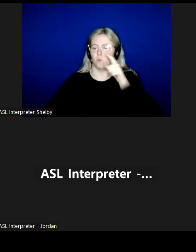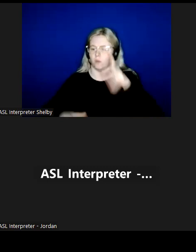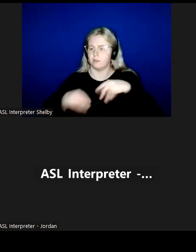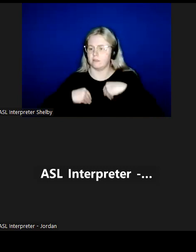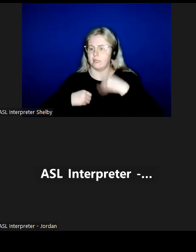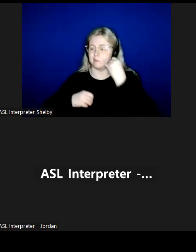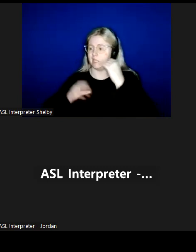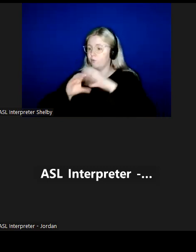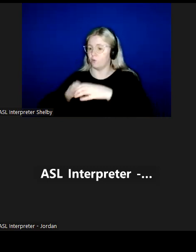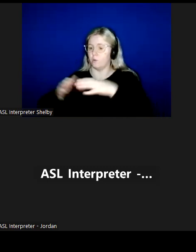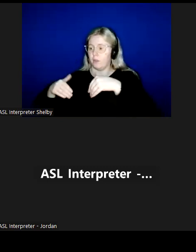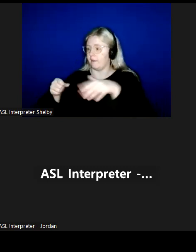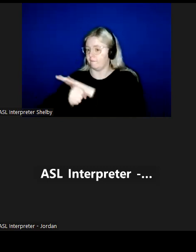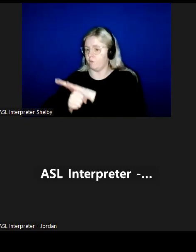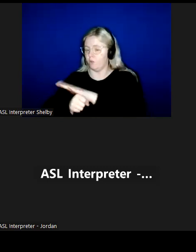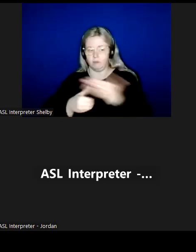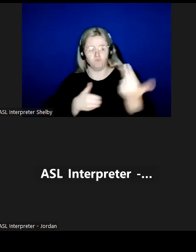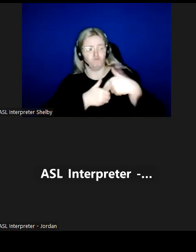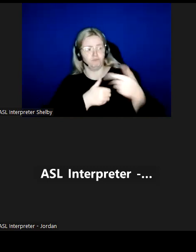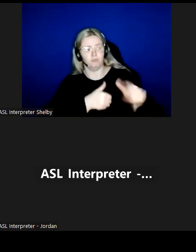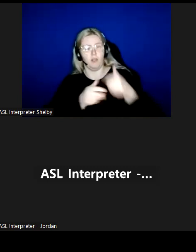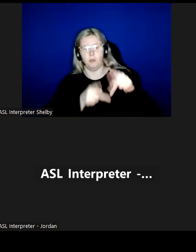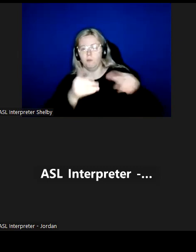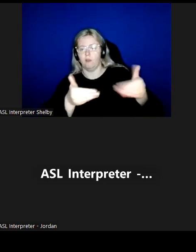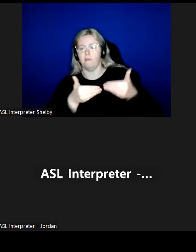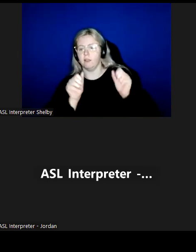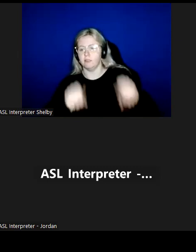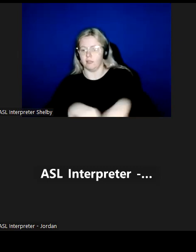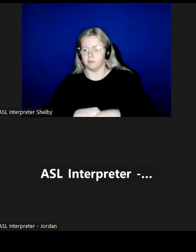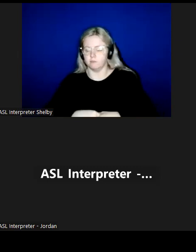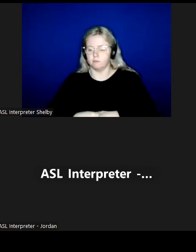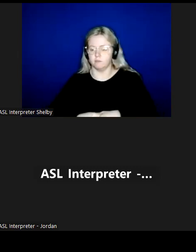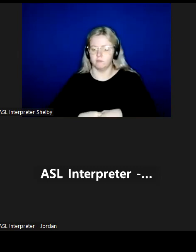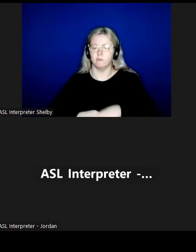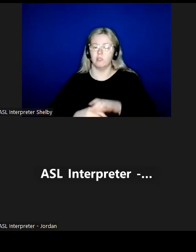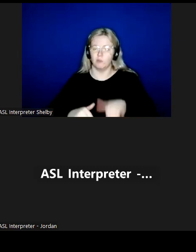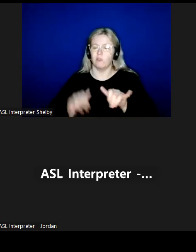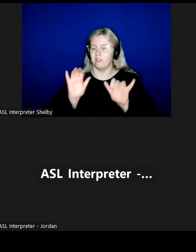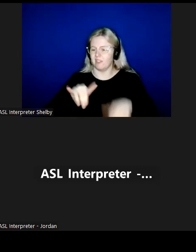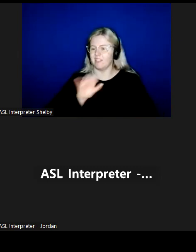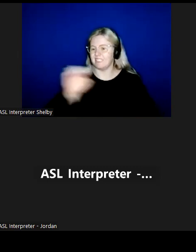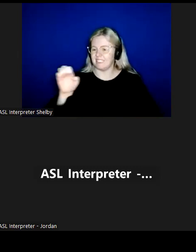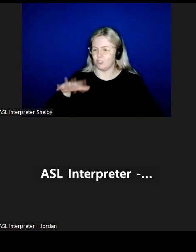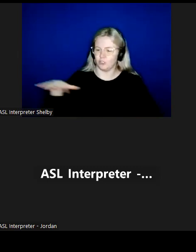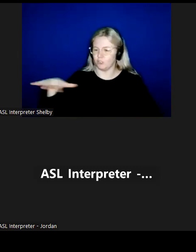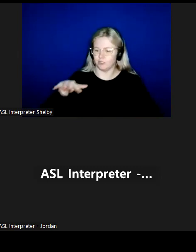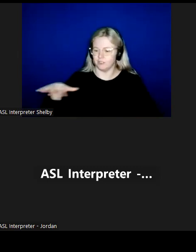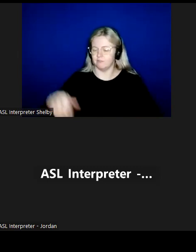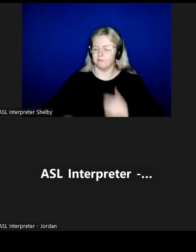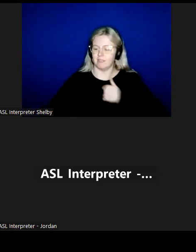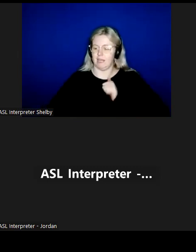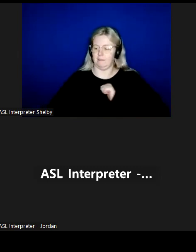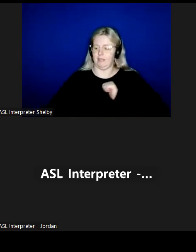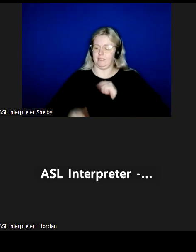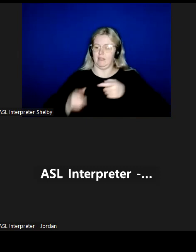group, we do accept people from other zones. So that's Eastern Zone in a nutshell. I am the manager for grief